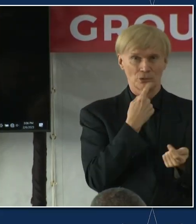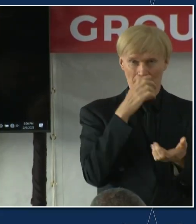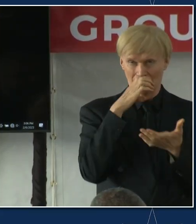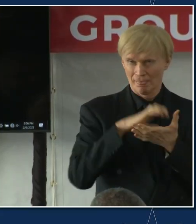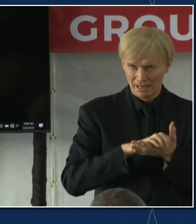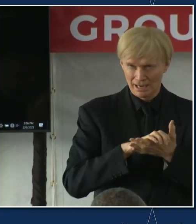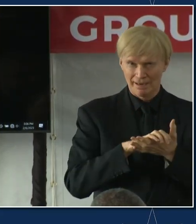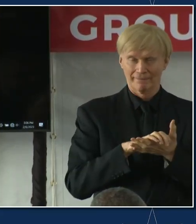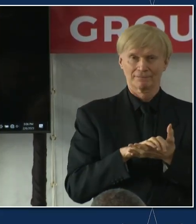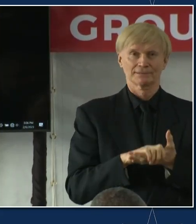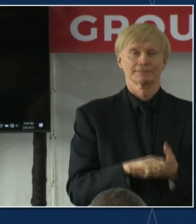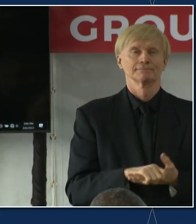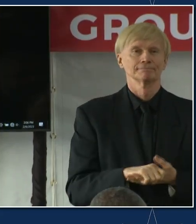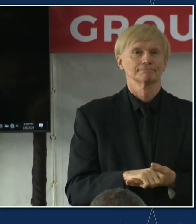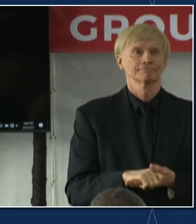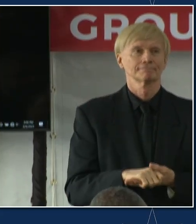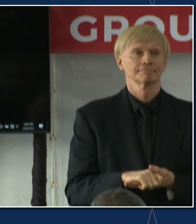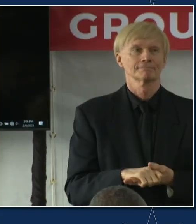this.